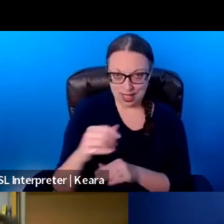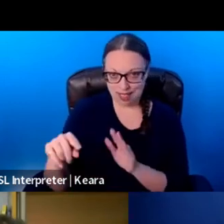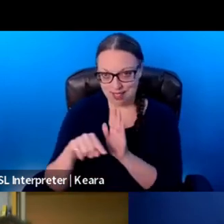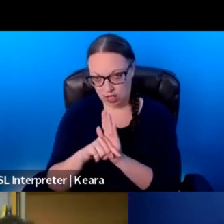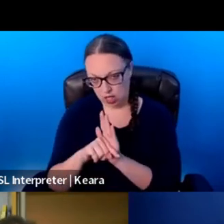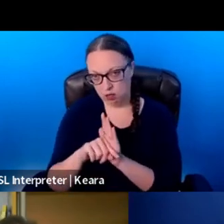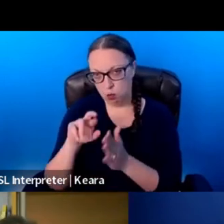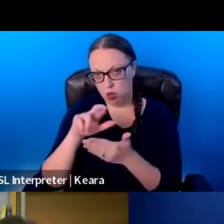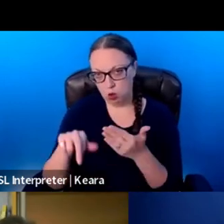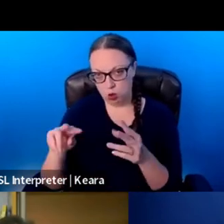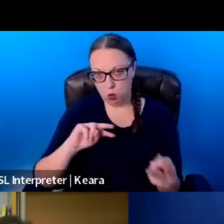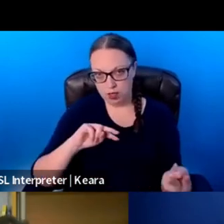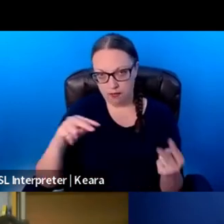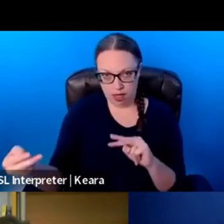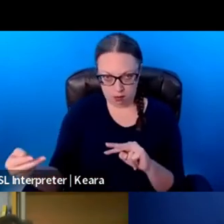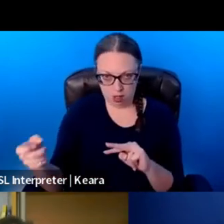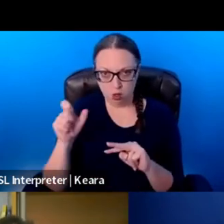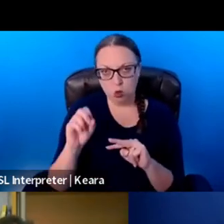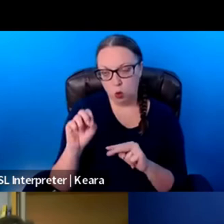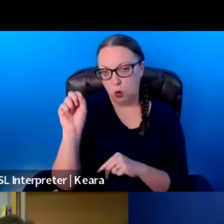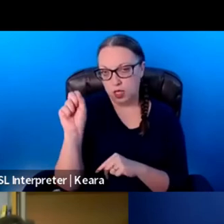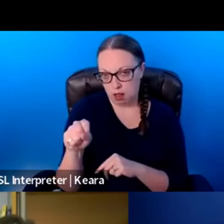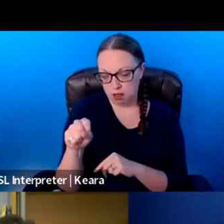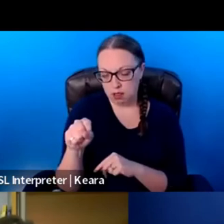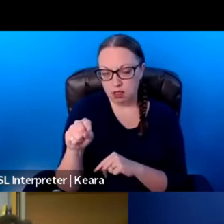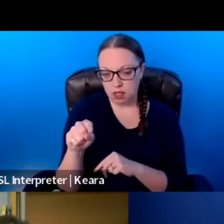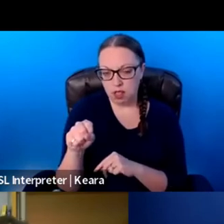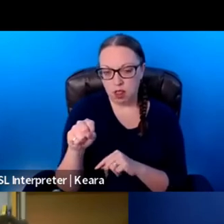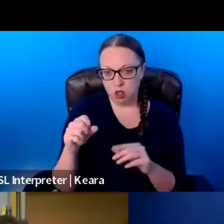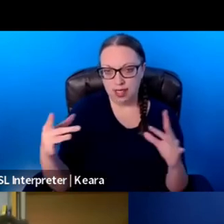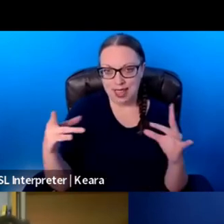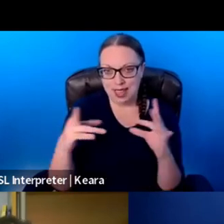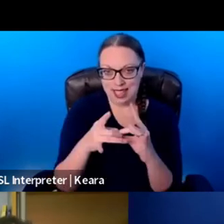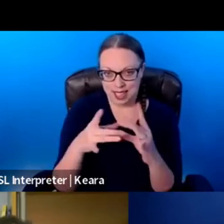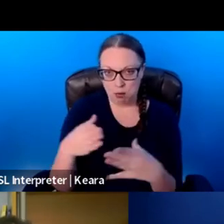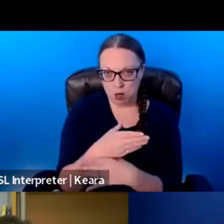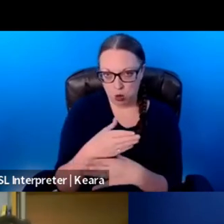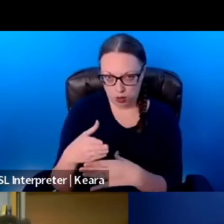flipped. So there is a really a link between